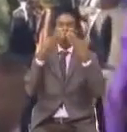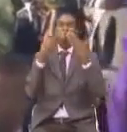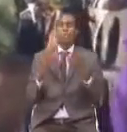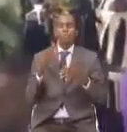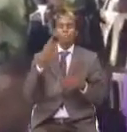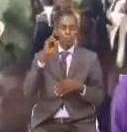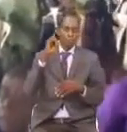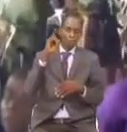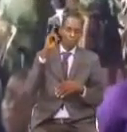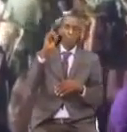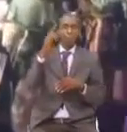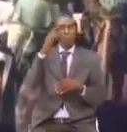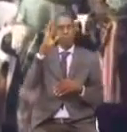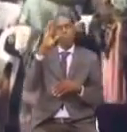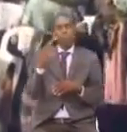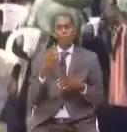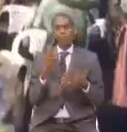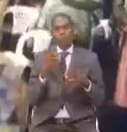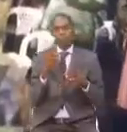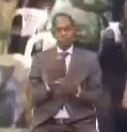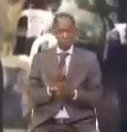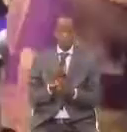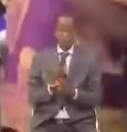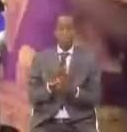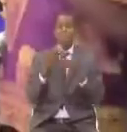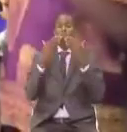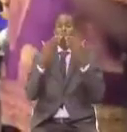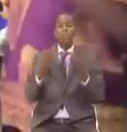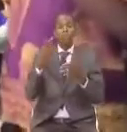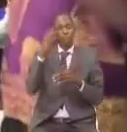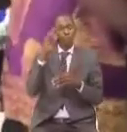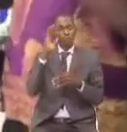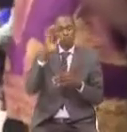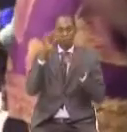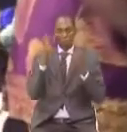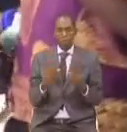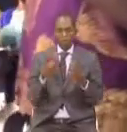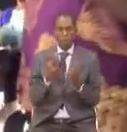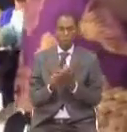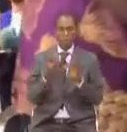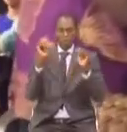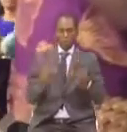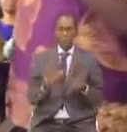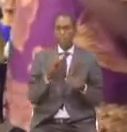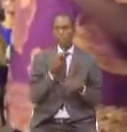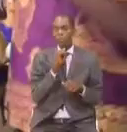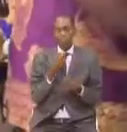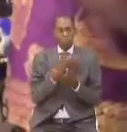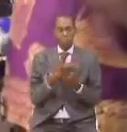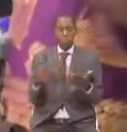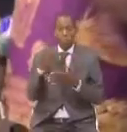power that cannot fail. We thank you for the promise you have given, and you're not a liar. What you said you will